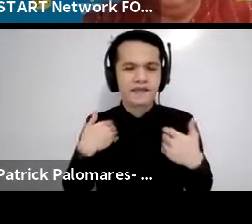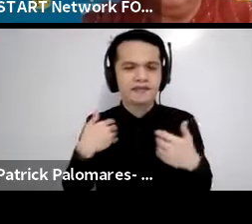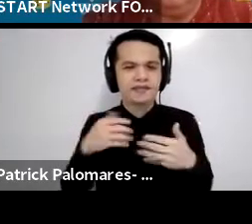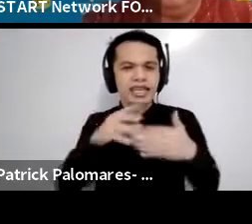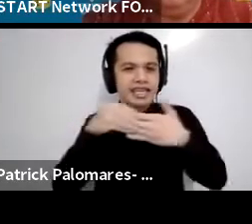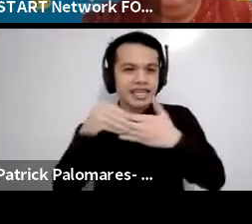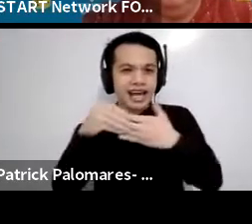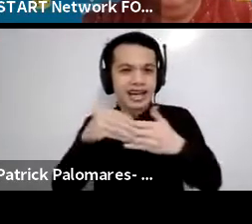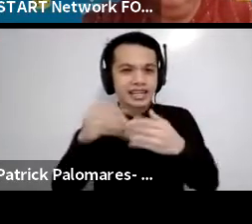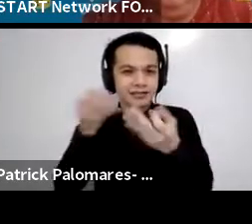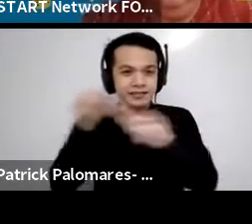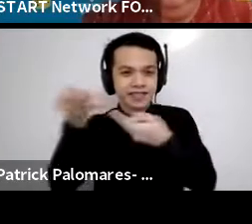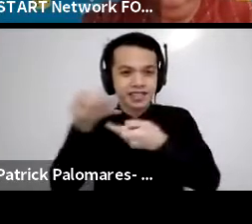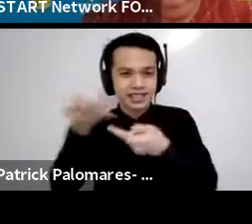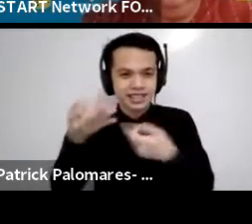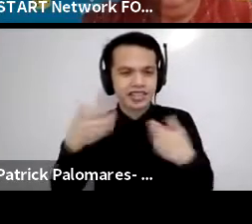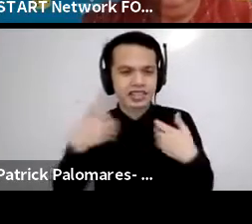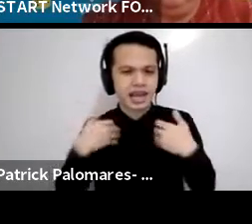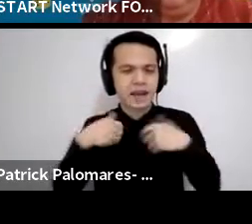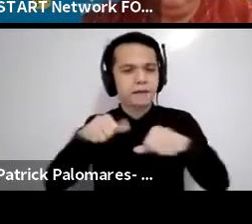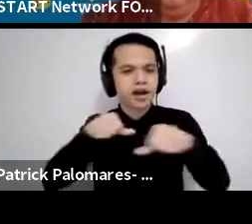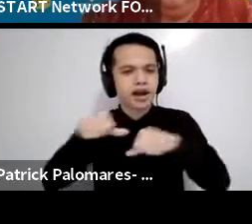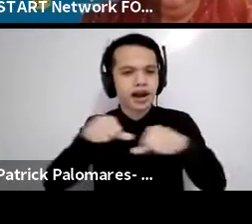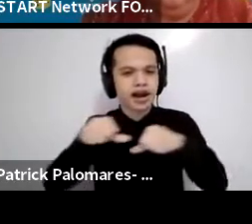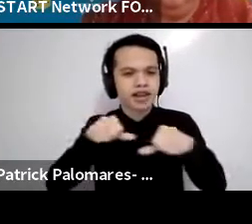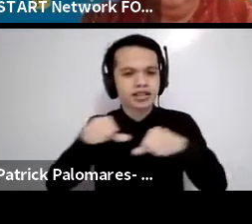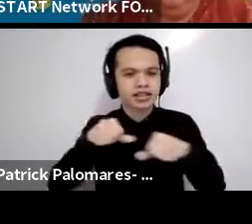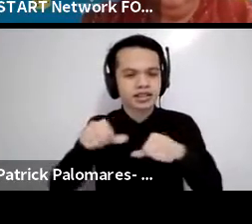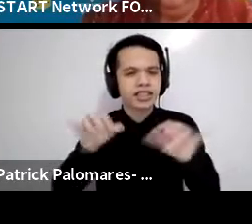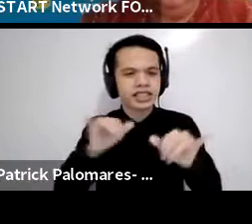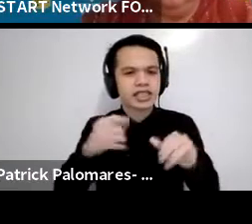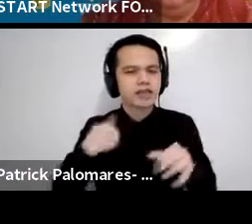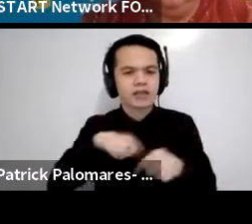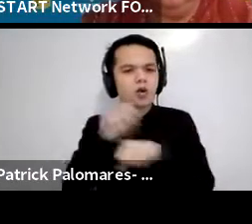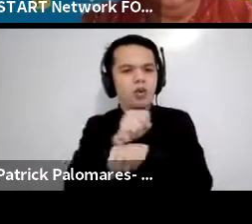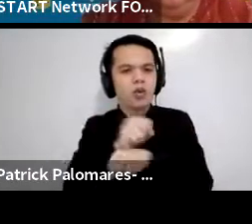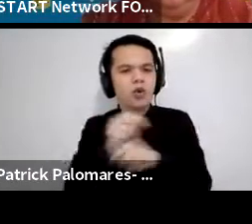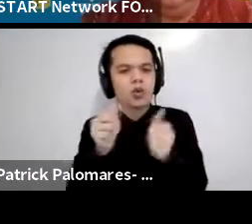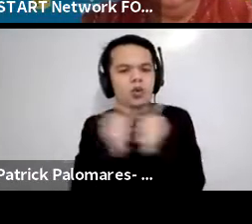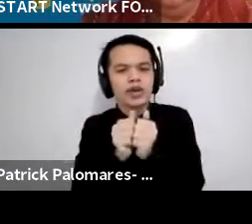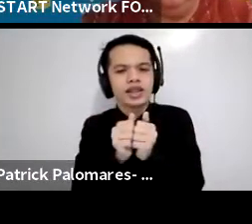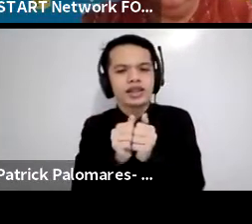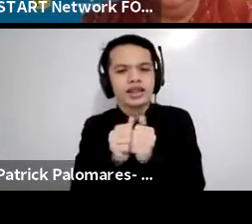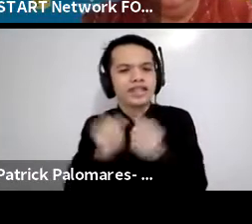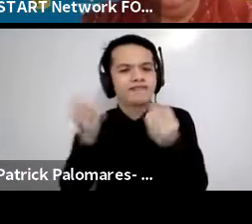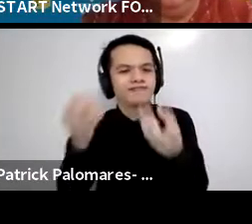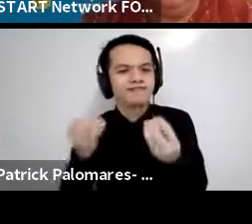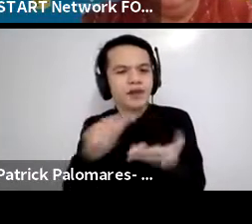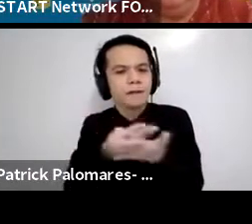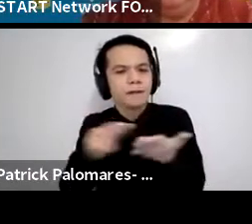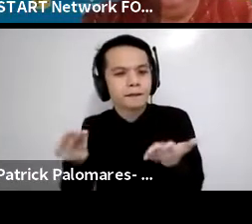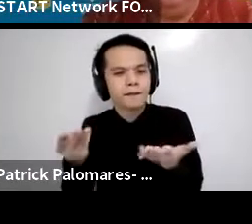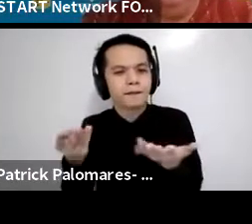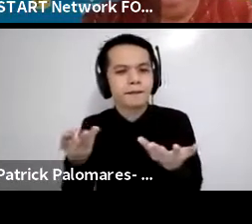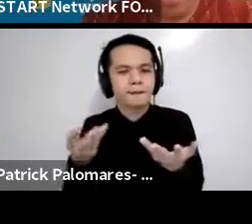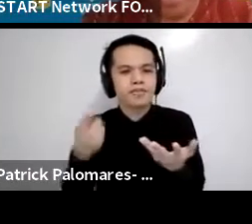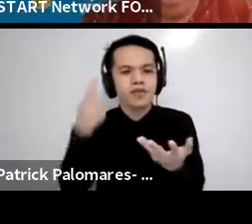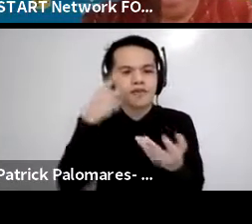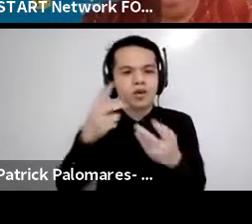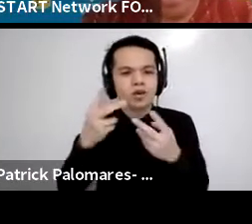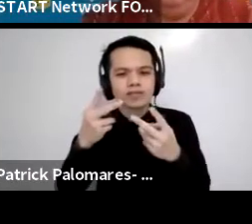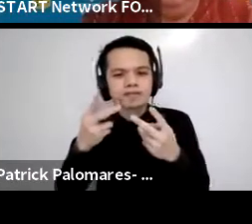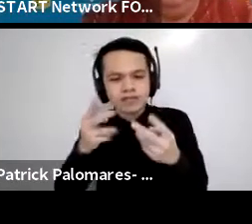cities, which contains some actions and we are working as well on several materials and ensuring